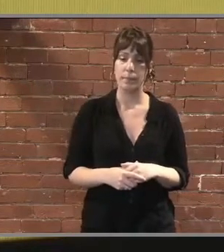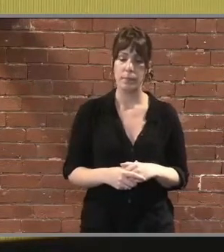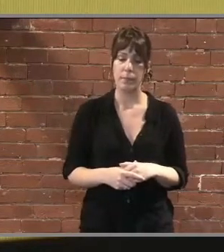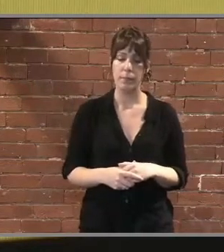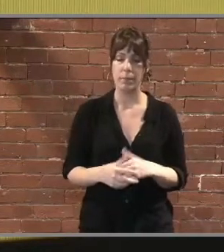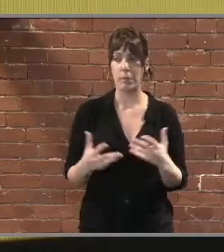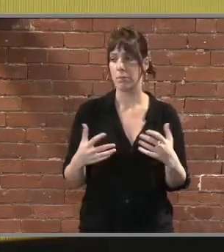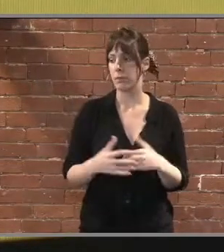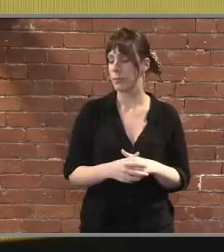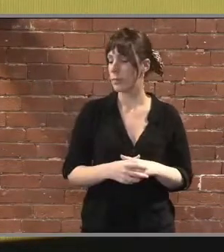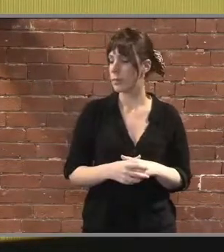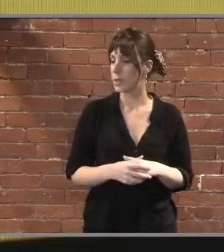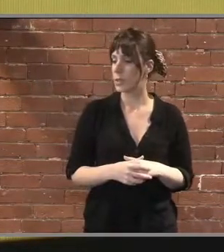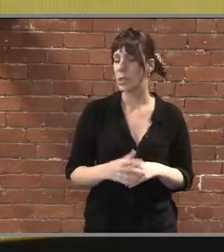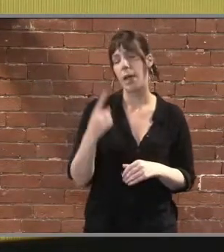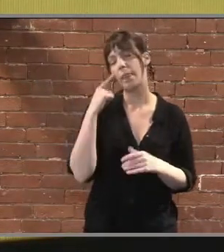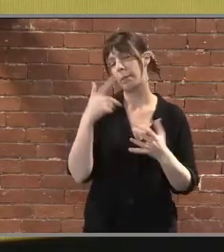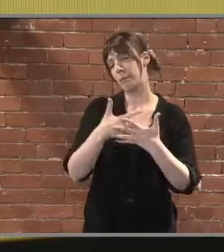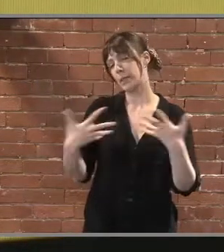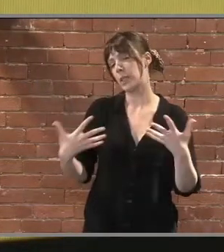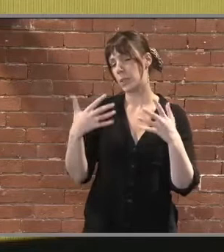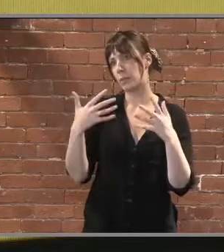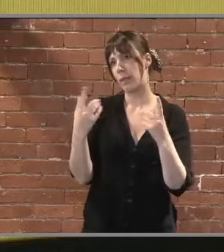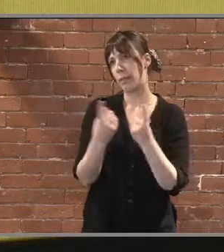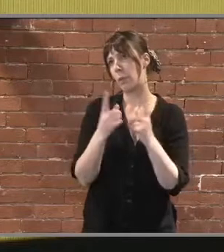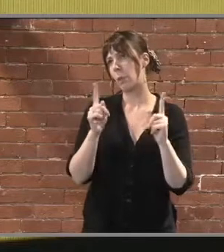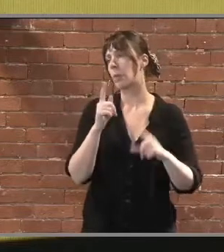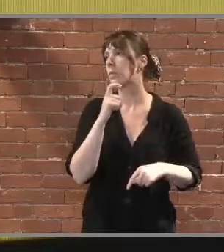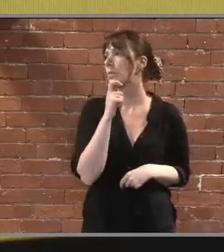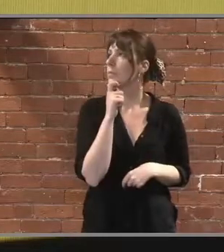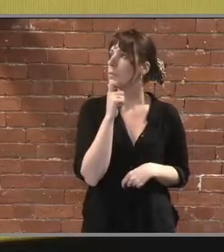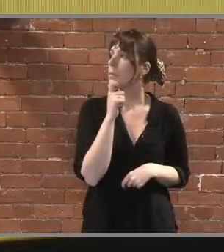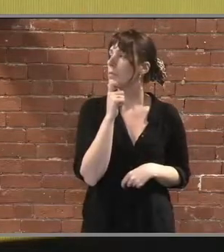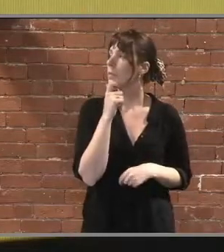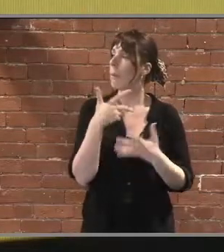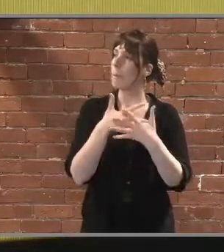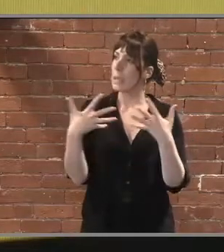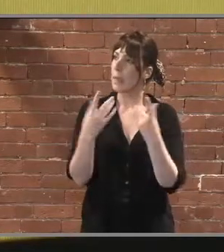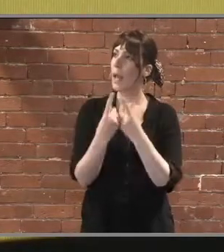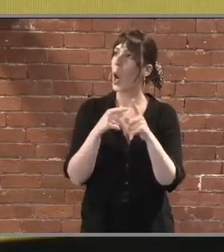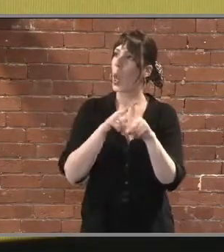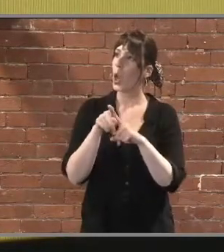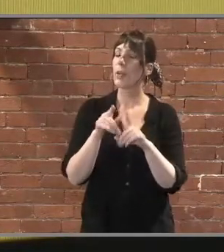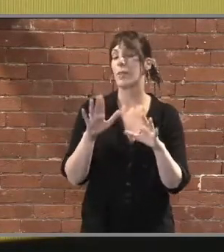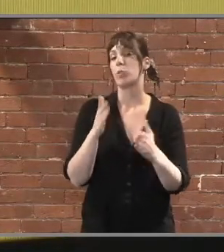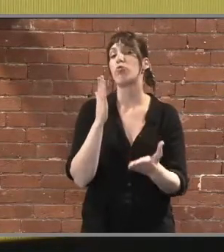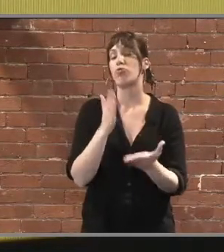I mean, I think the biggest thing that I took away from it was it's really important